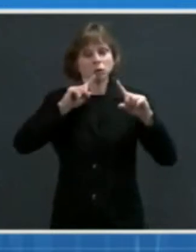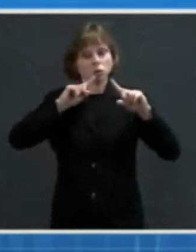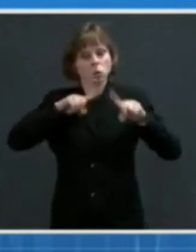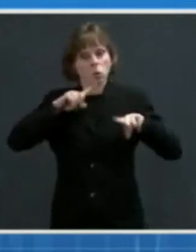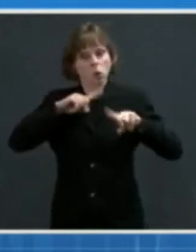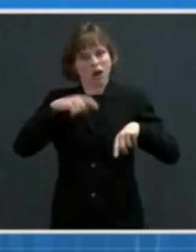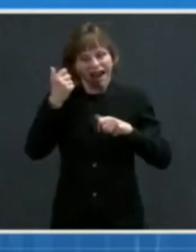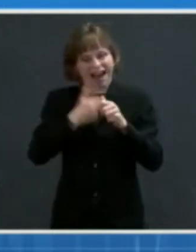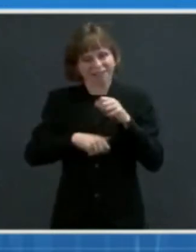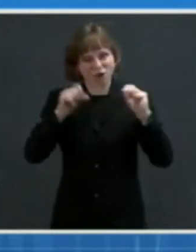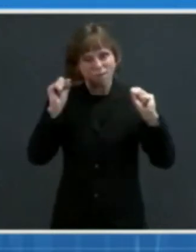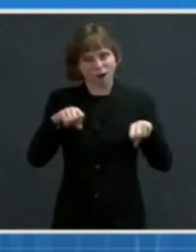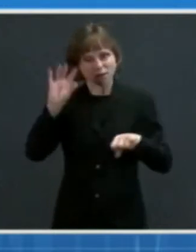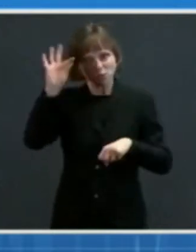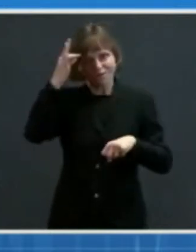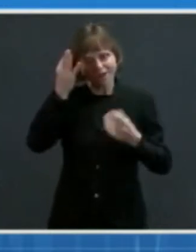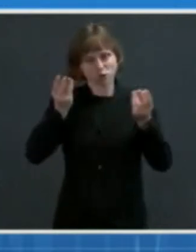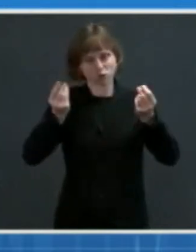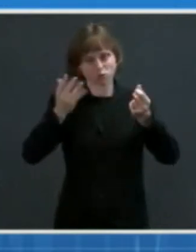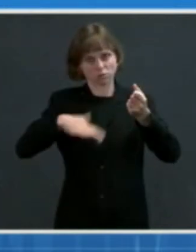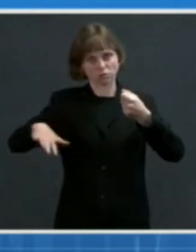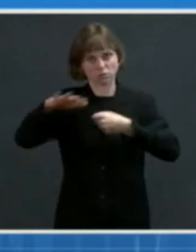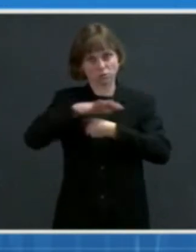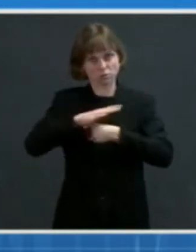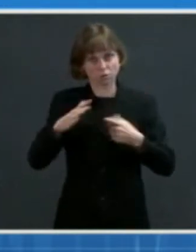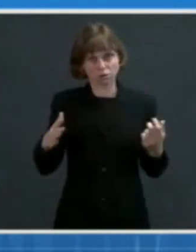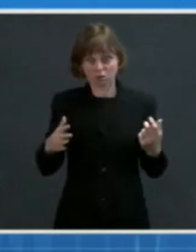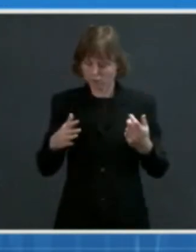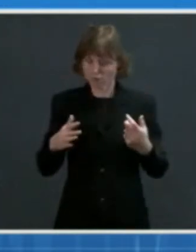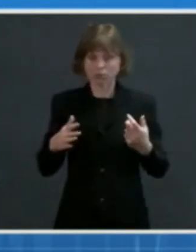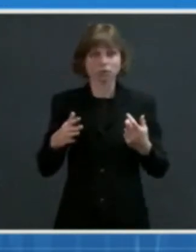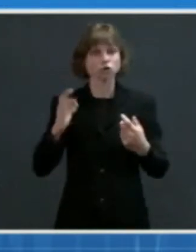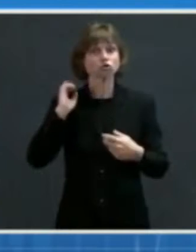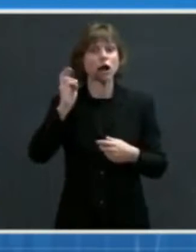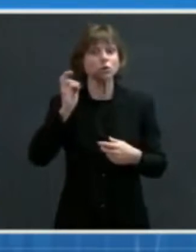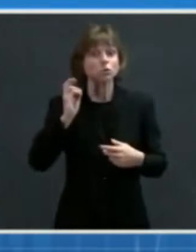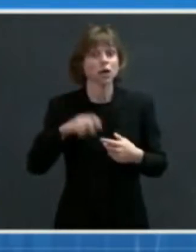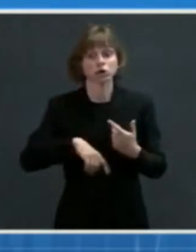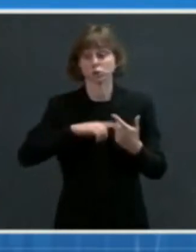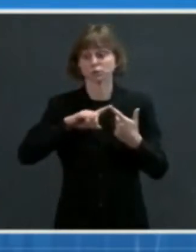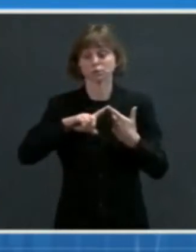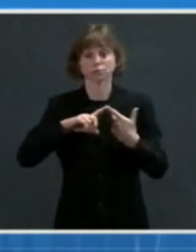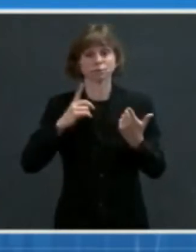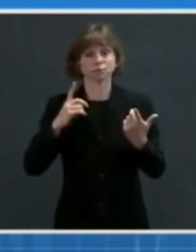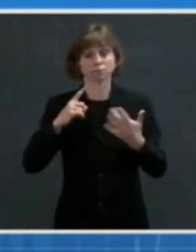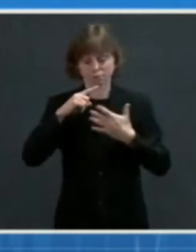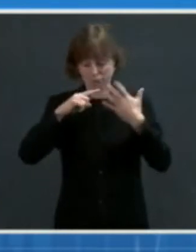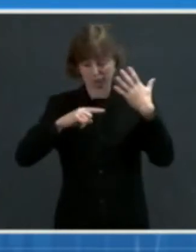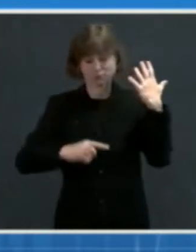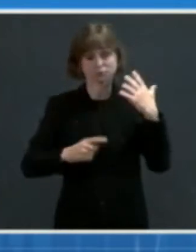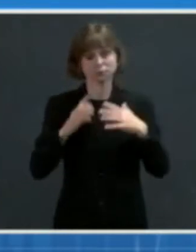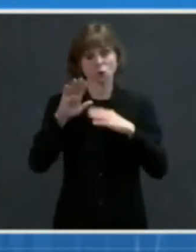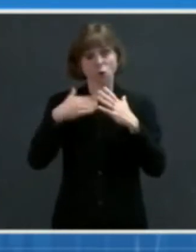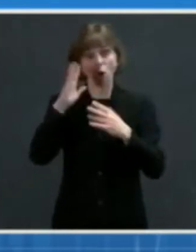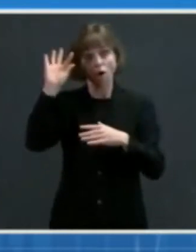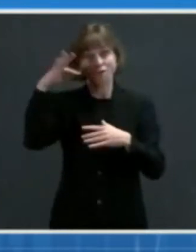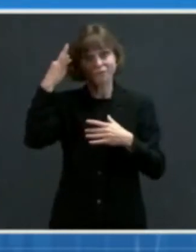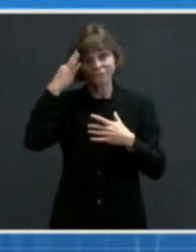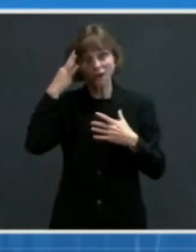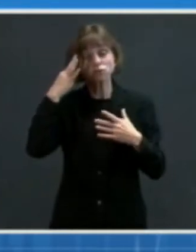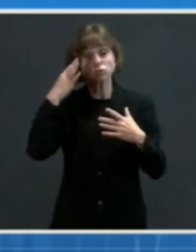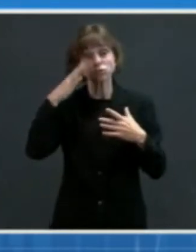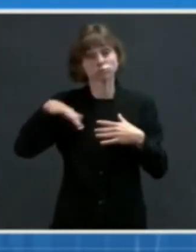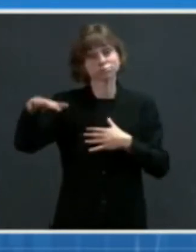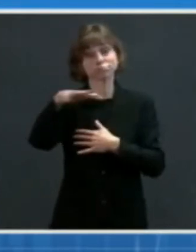we have federal control, all the federal sites and facilities, transportation. And of course, last week we announced that we're going to be